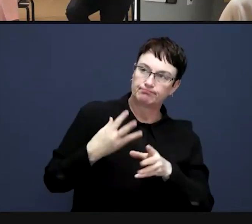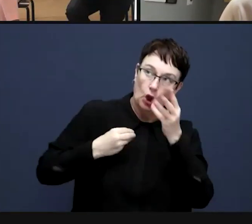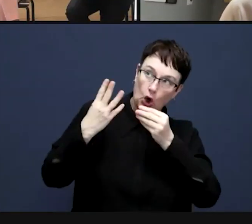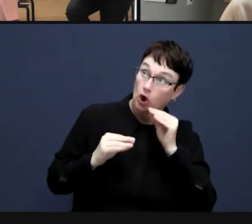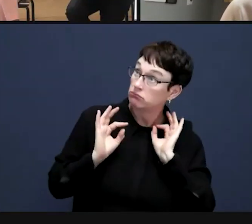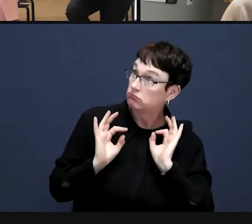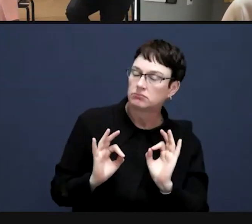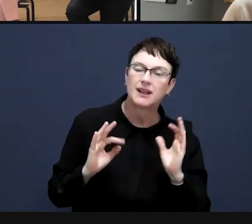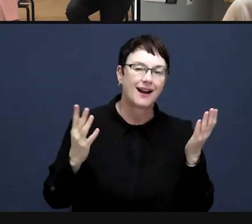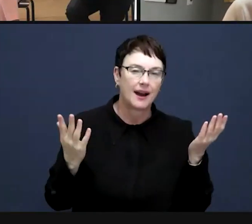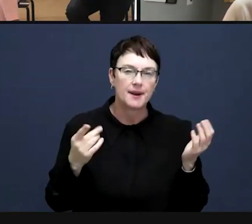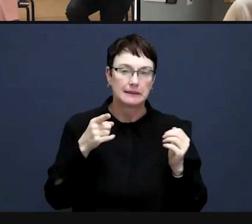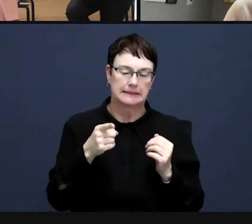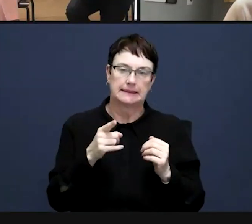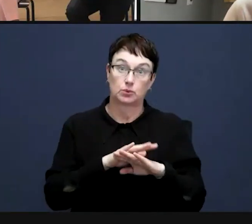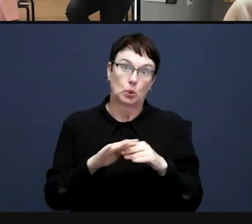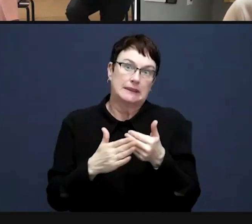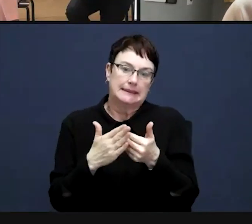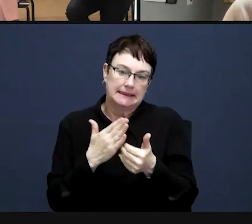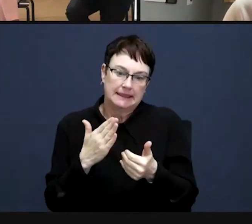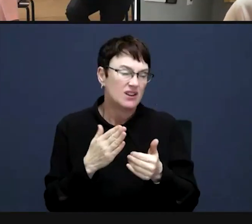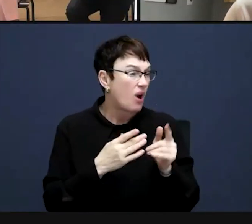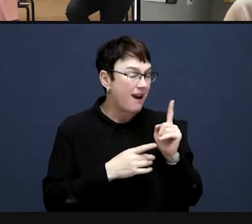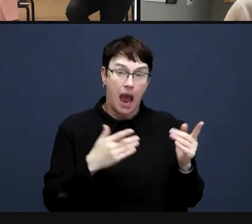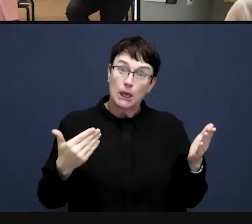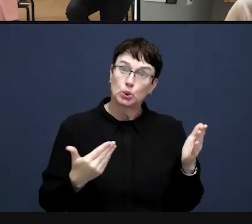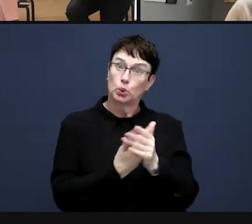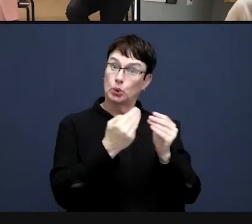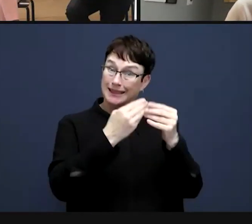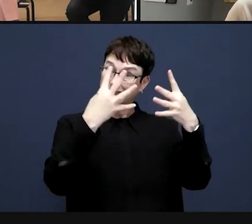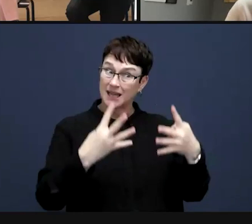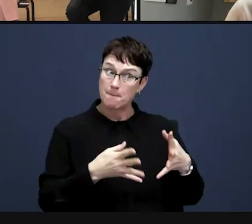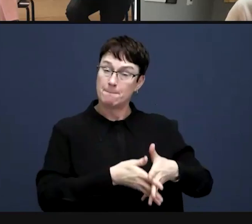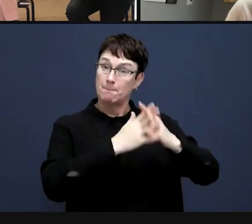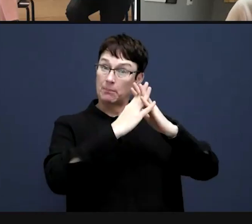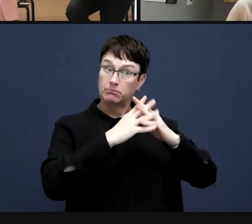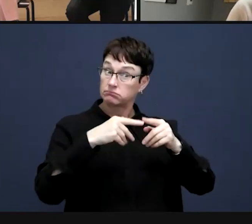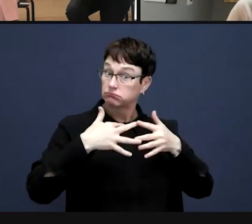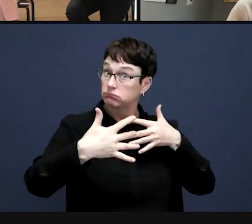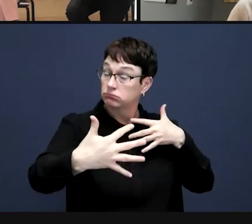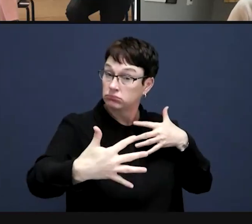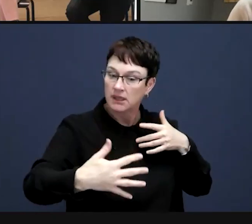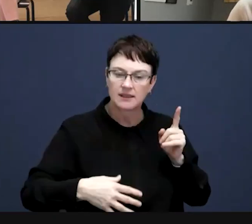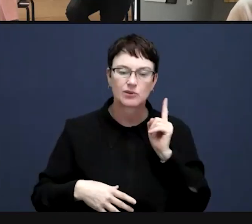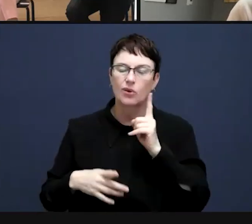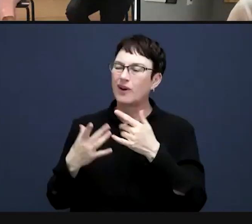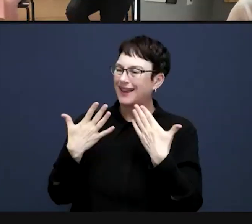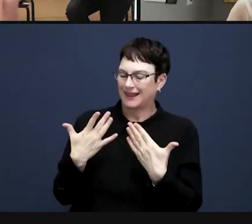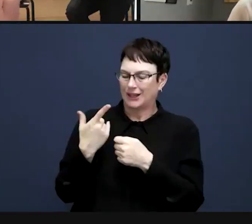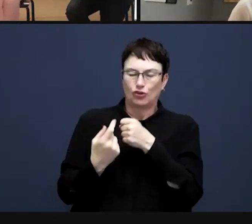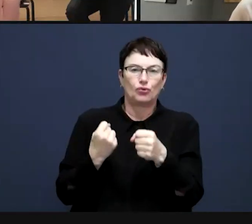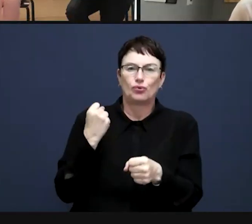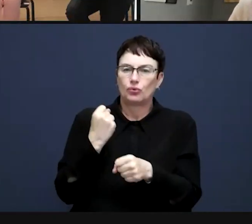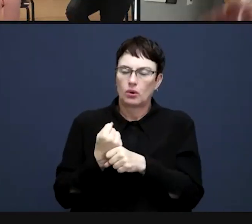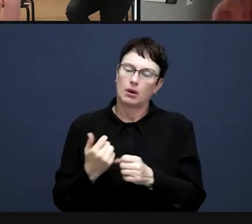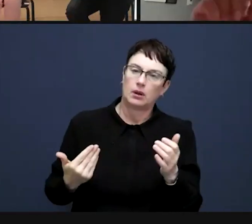happening soon, but I don't know when. No, I know that. I mean, I know that about the publication of the Book of Knowledge this year, but the new system hopefully will